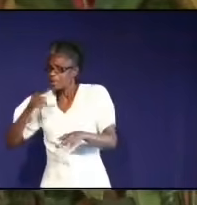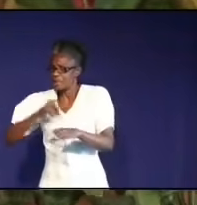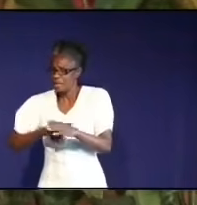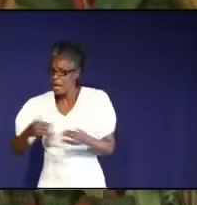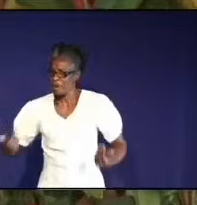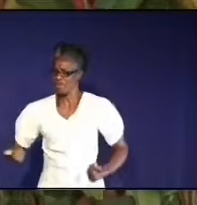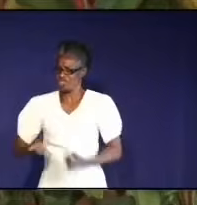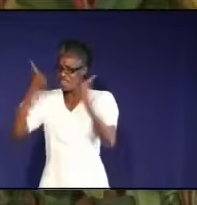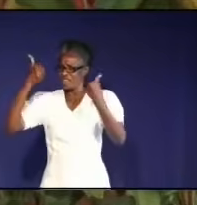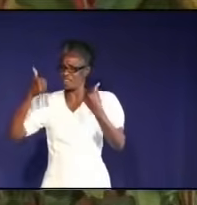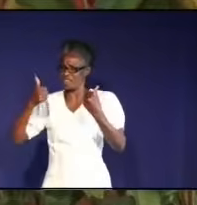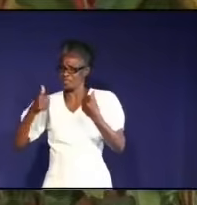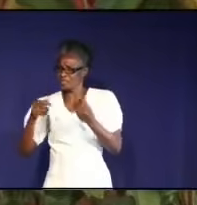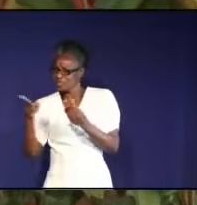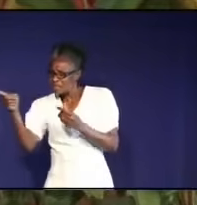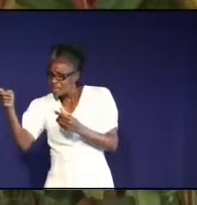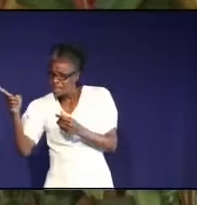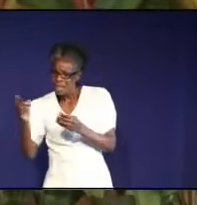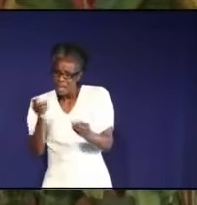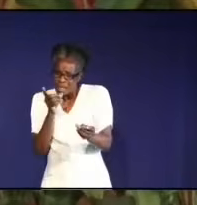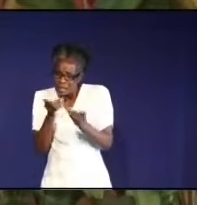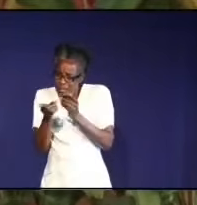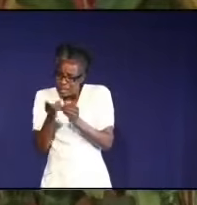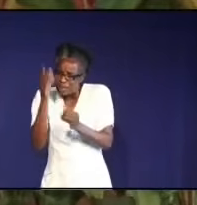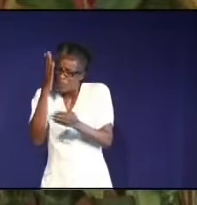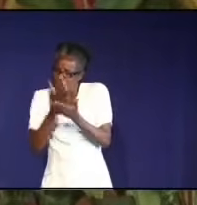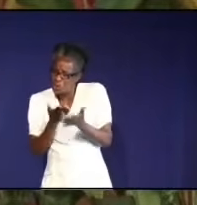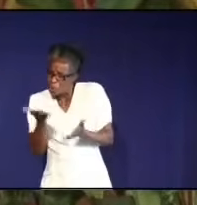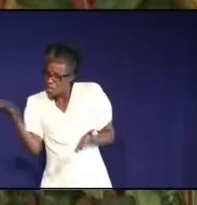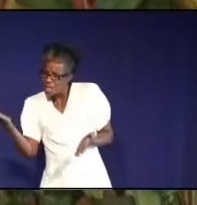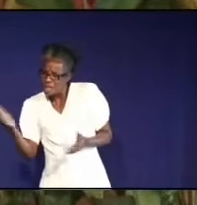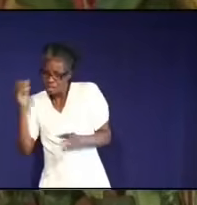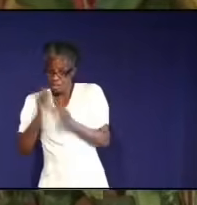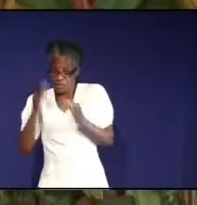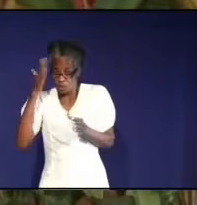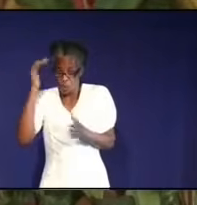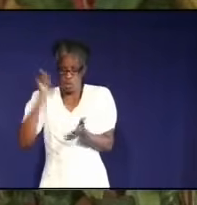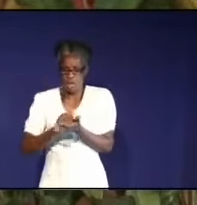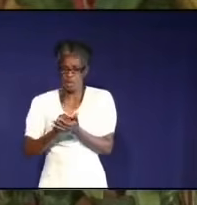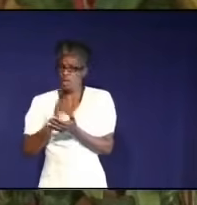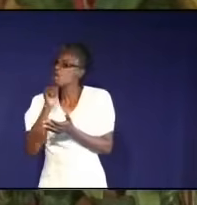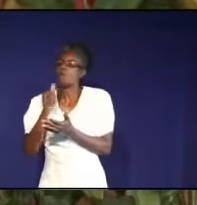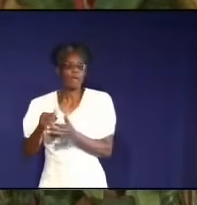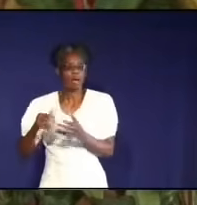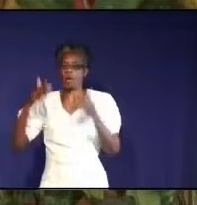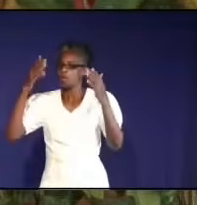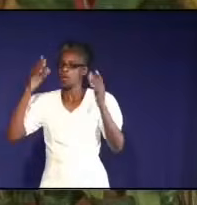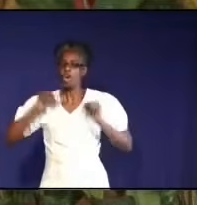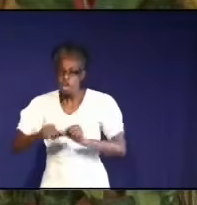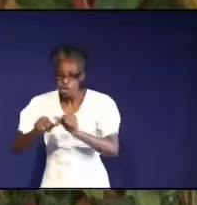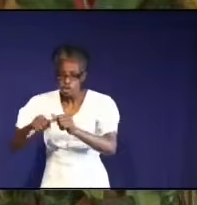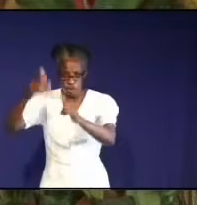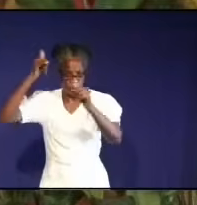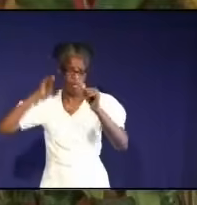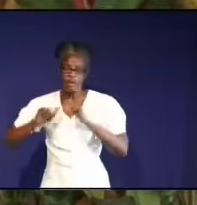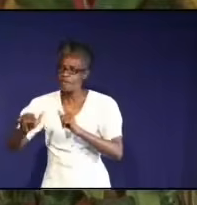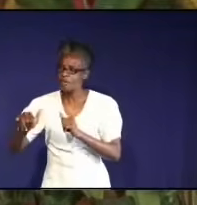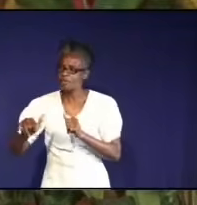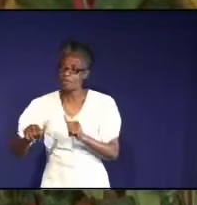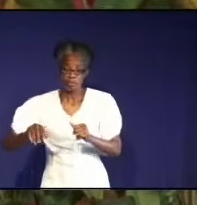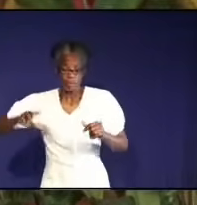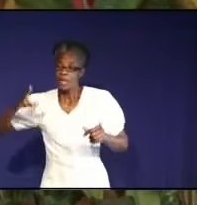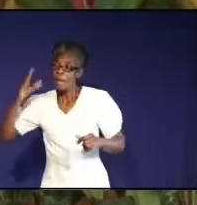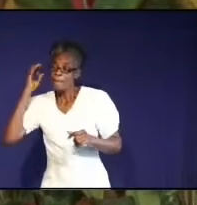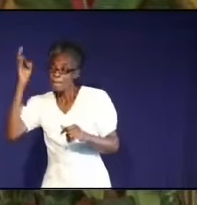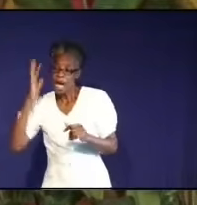challenge. I can deal with some stuff if I know that it won't last forever. I'm just beginning to warm myself up, you see. I'm not